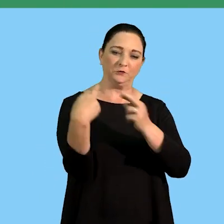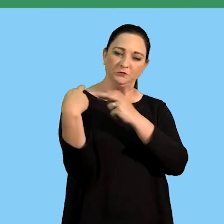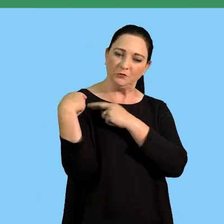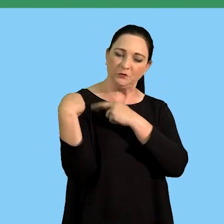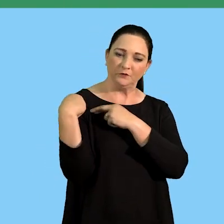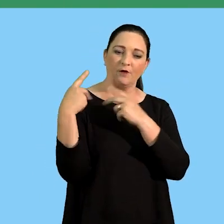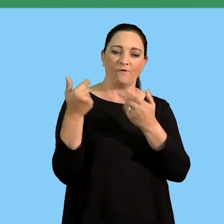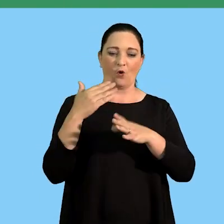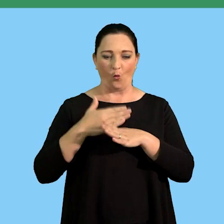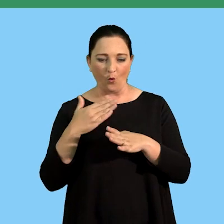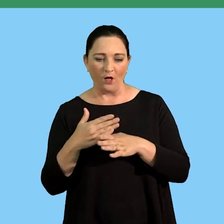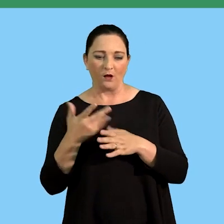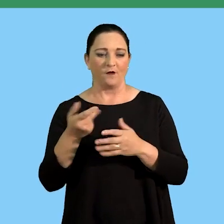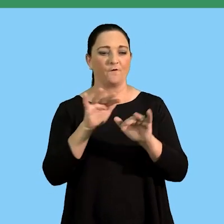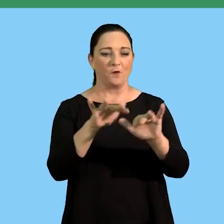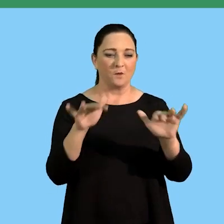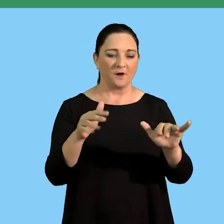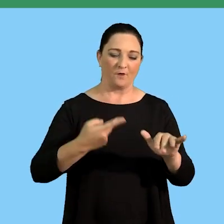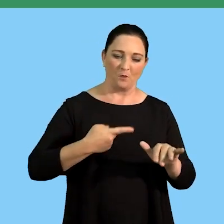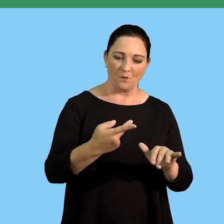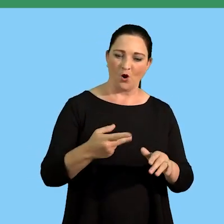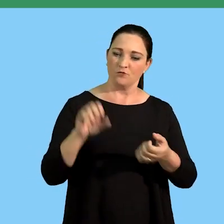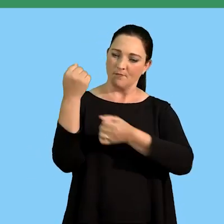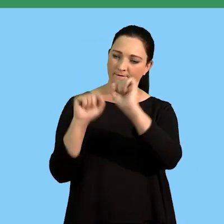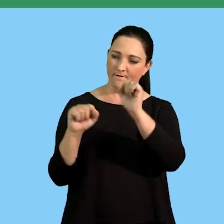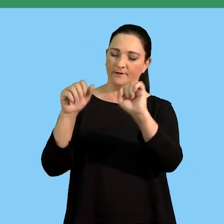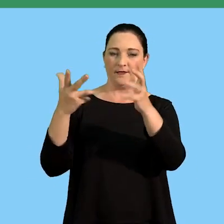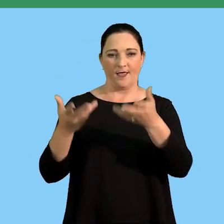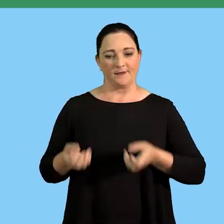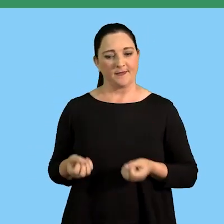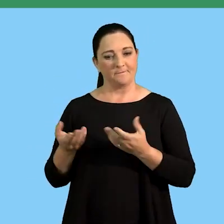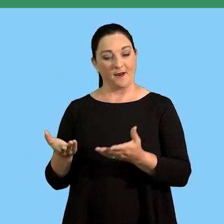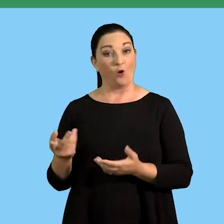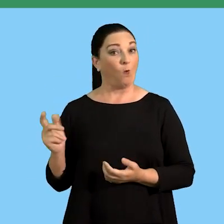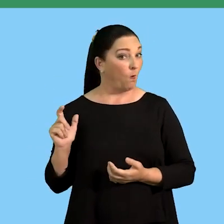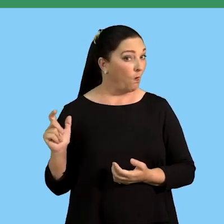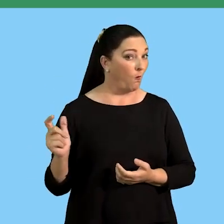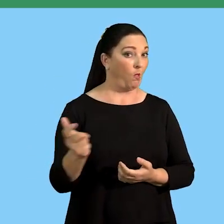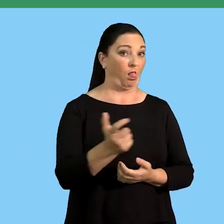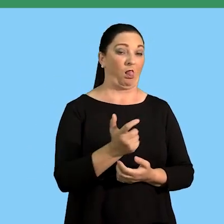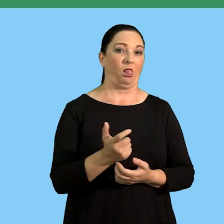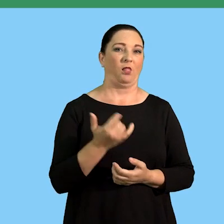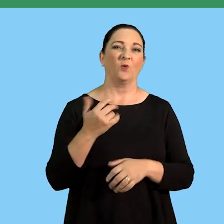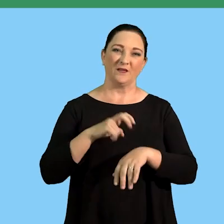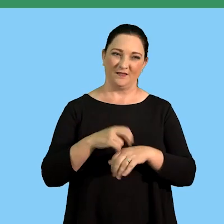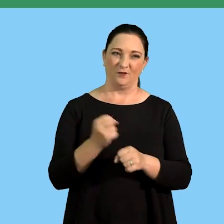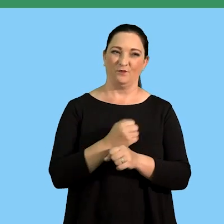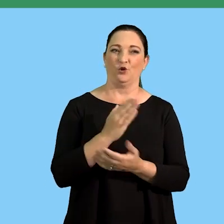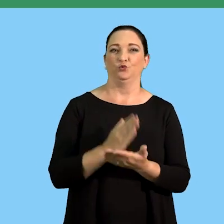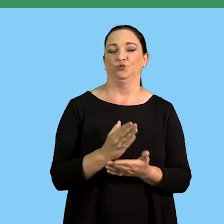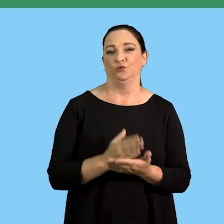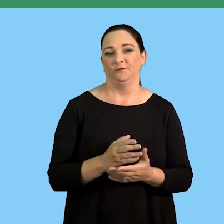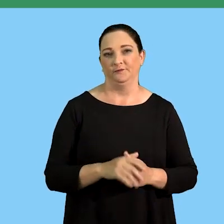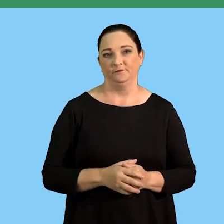employers, the employees, the manufacturers and suppliers regarding the health and safety in the workplace.